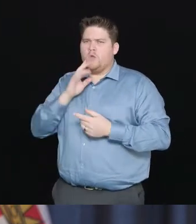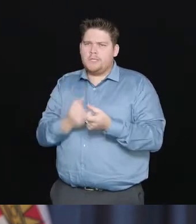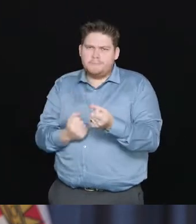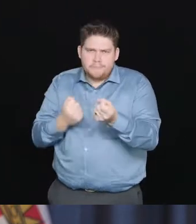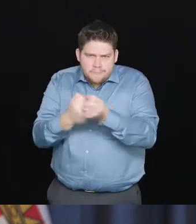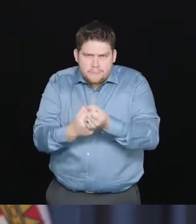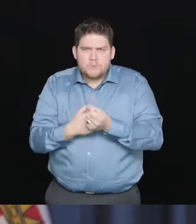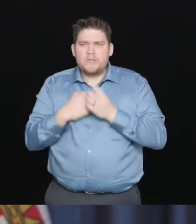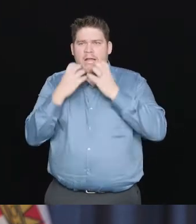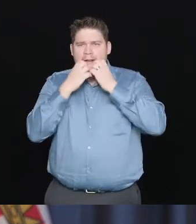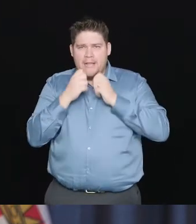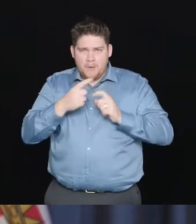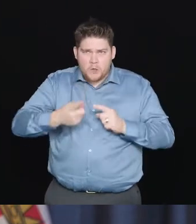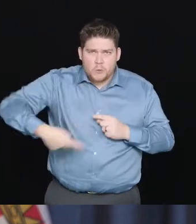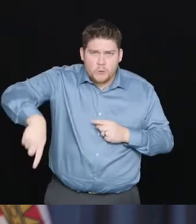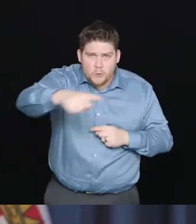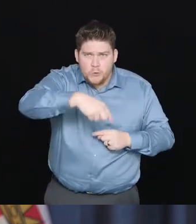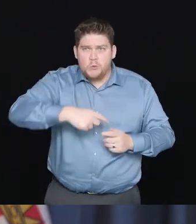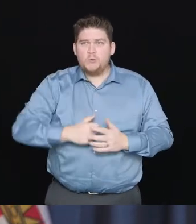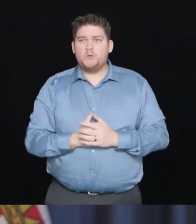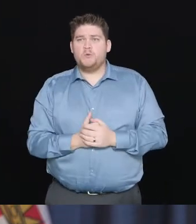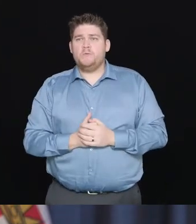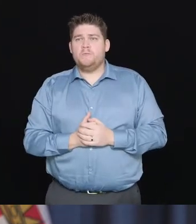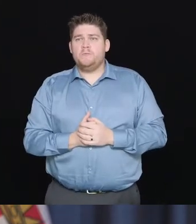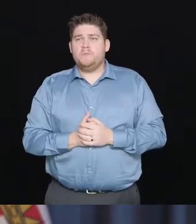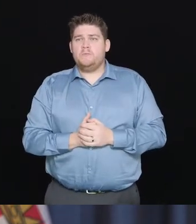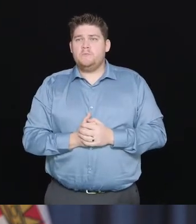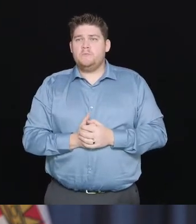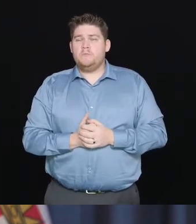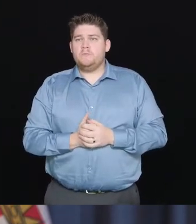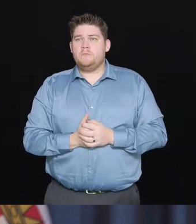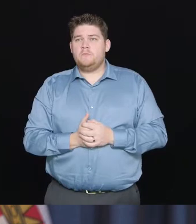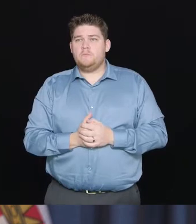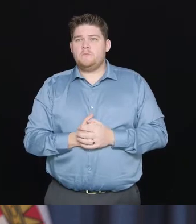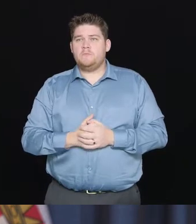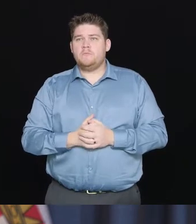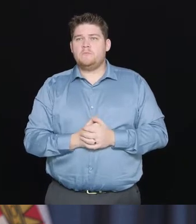when we have a question period. I want to just talk briefly.